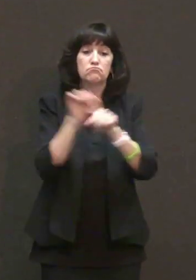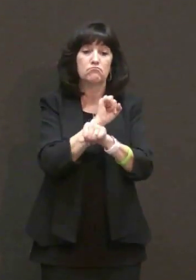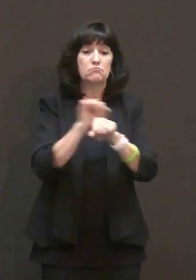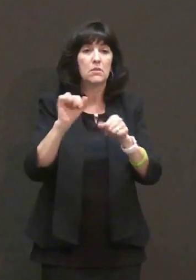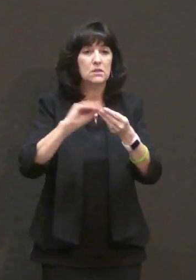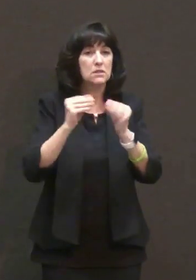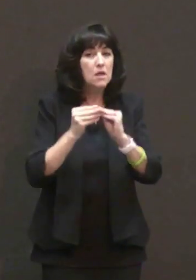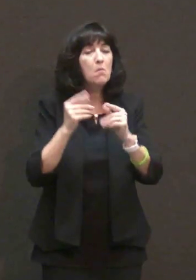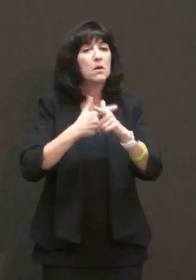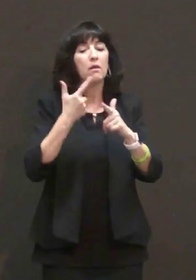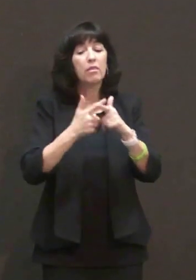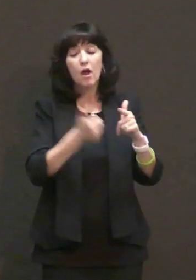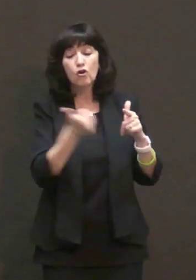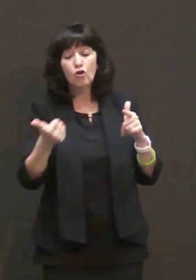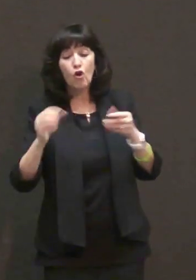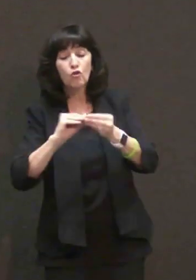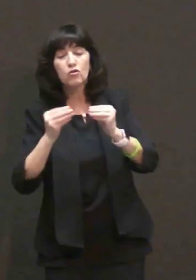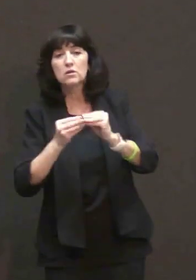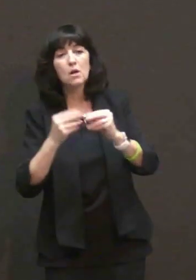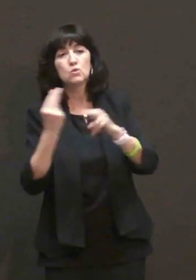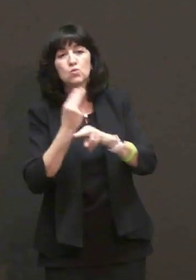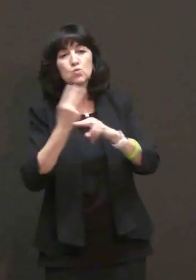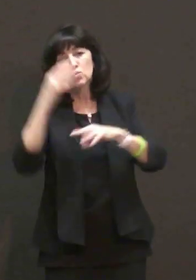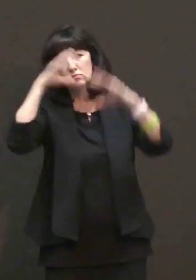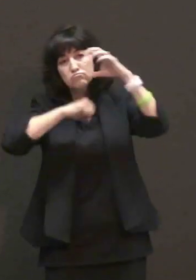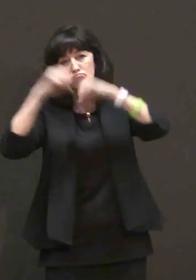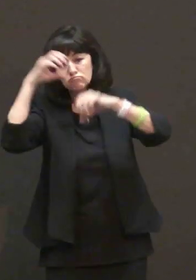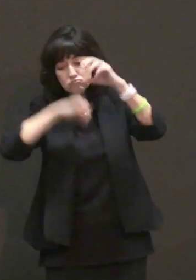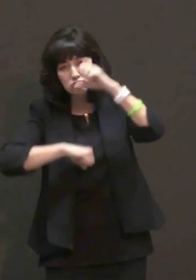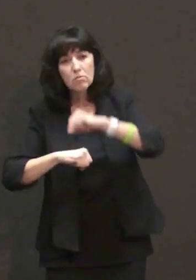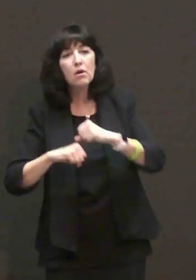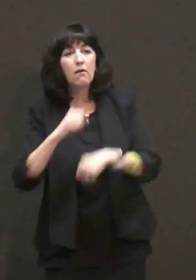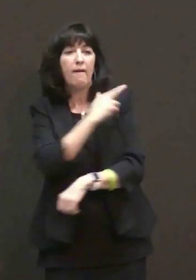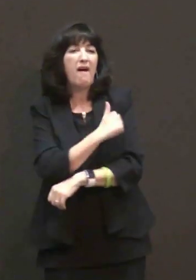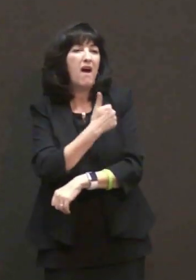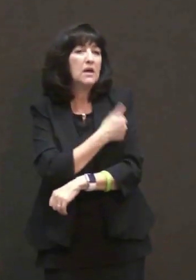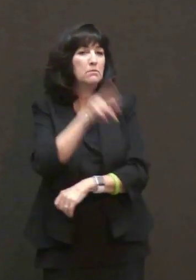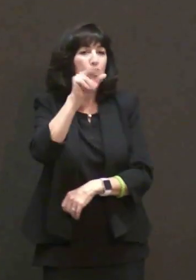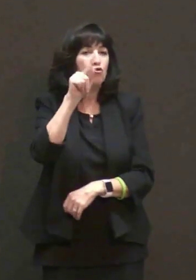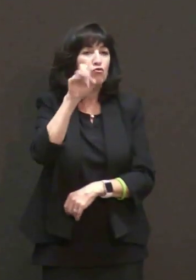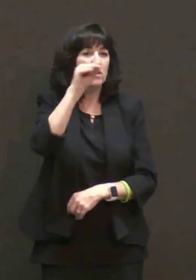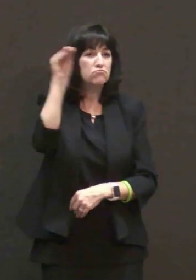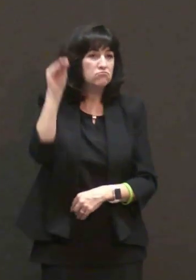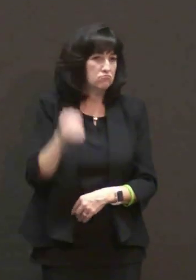own assumptions about hospitalization rate up from there.